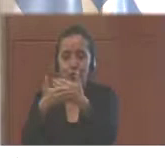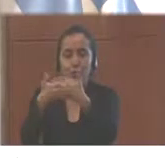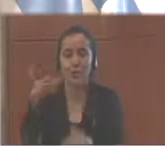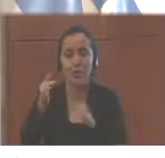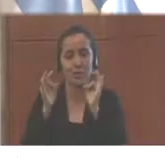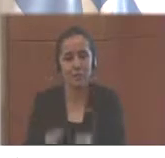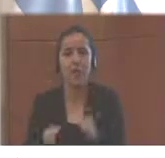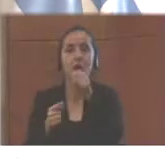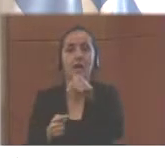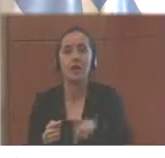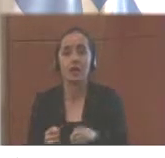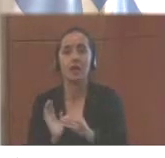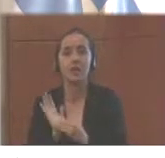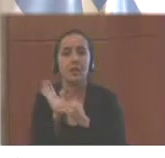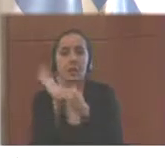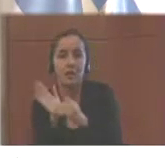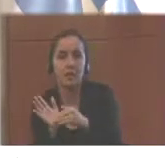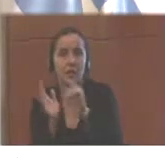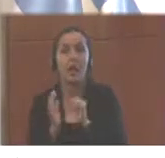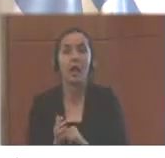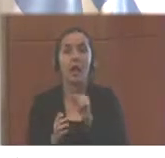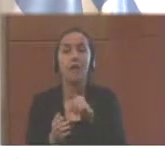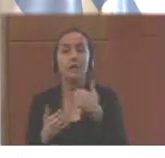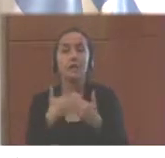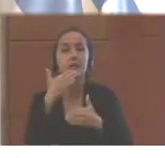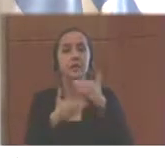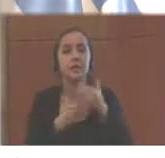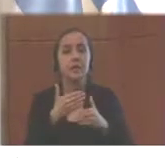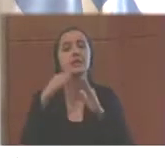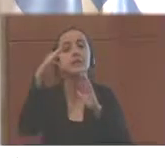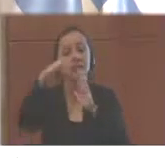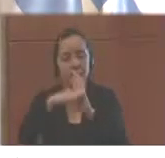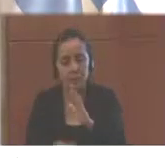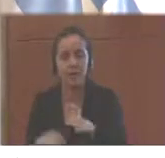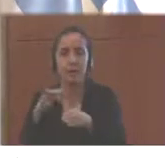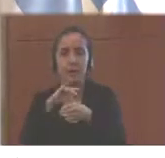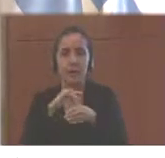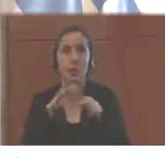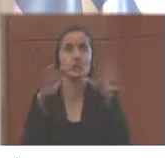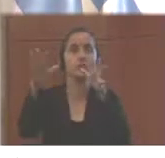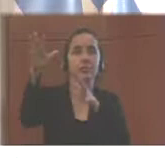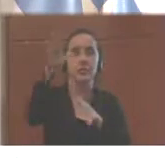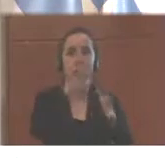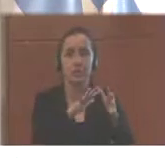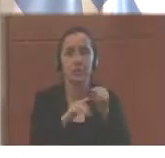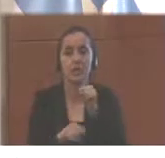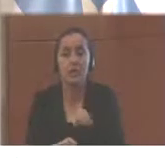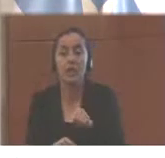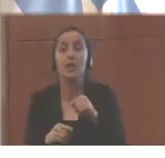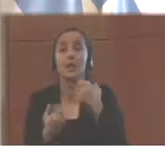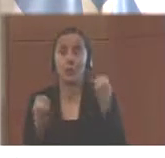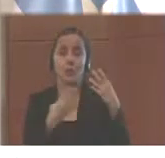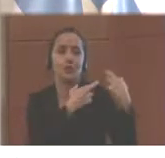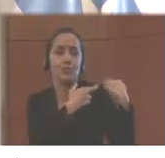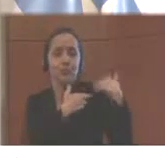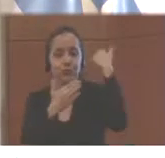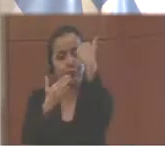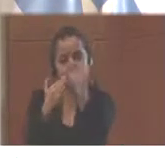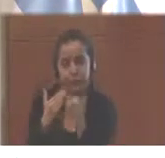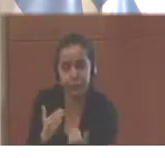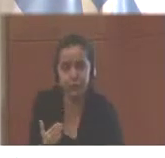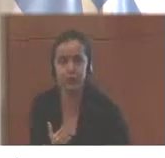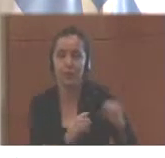guiding document for the PTP of UNISOR in terms of the risk management.